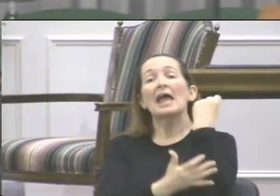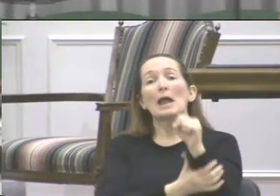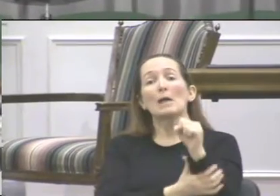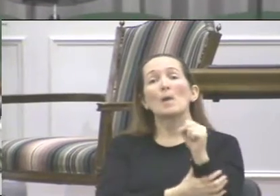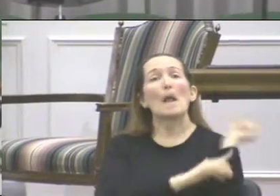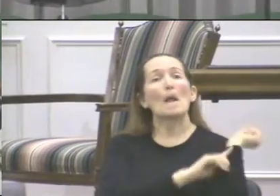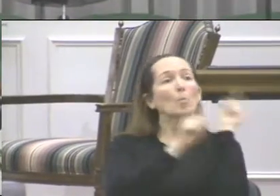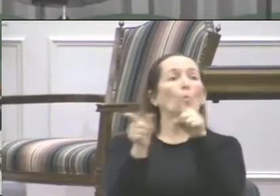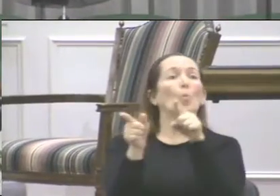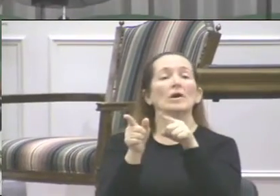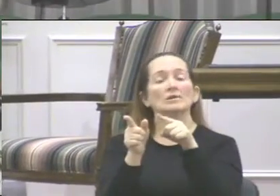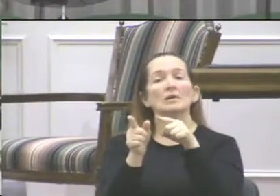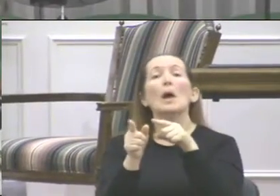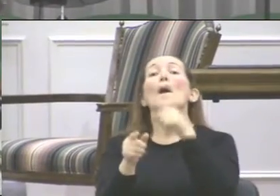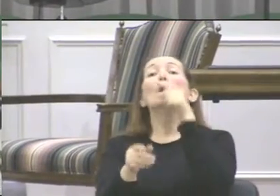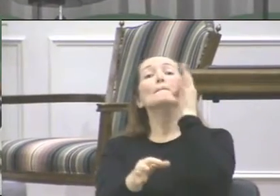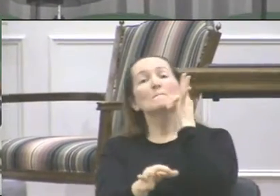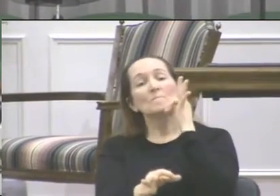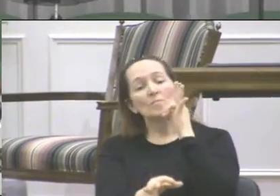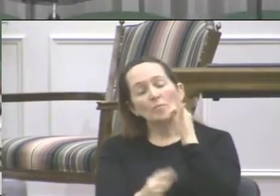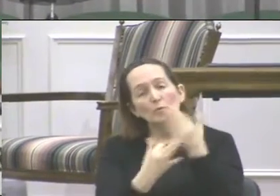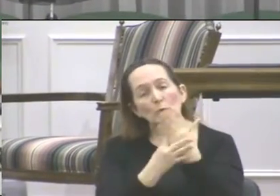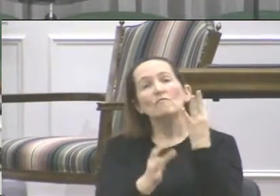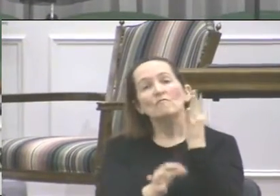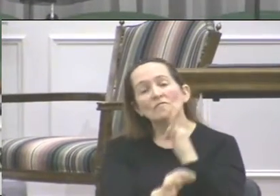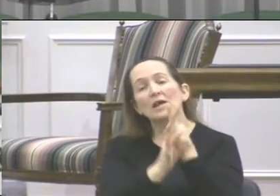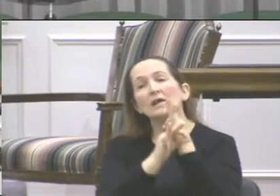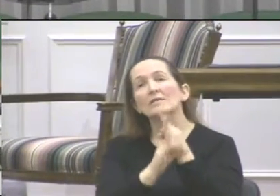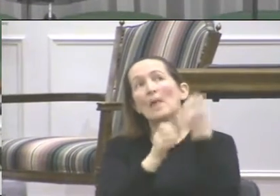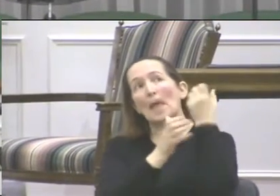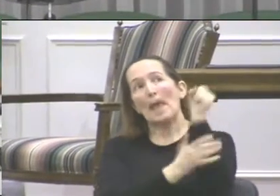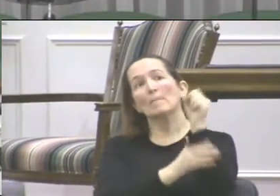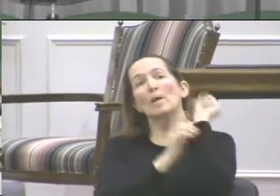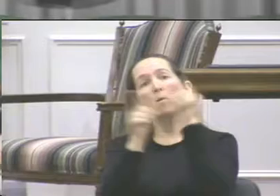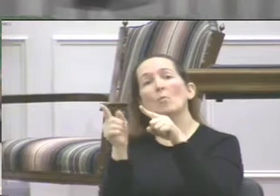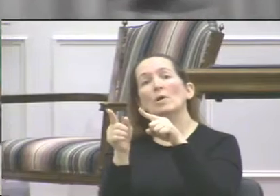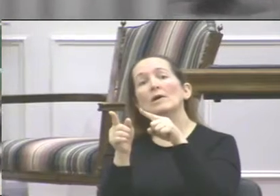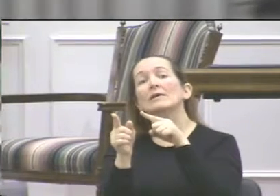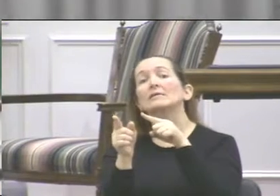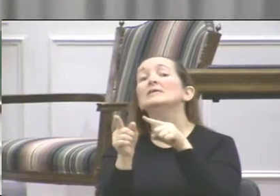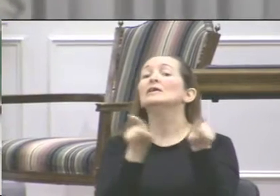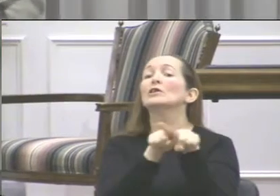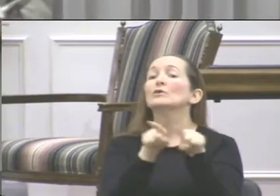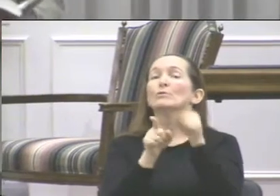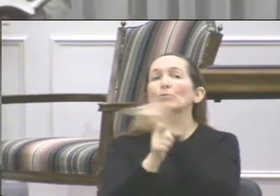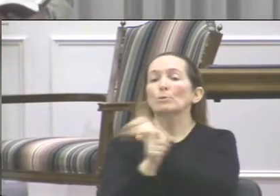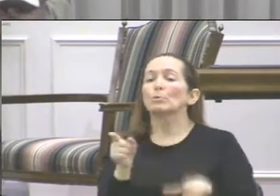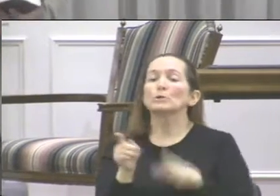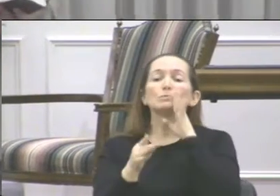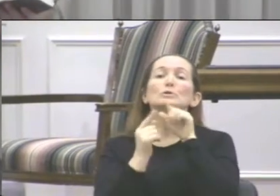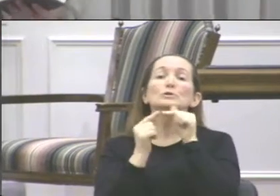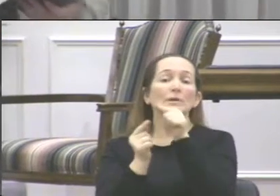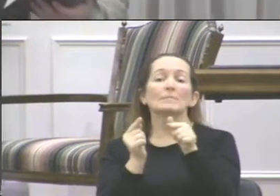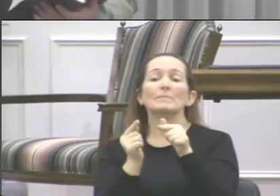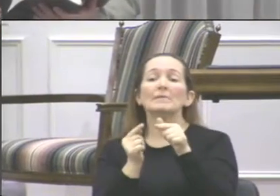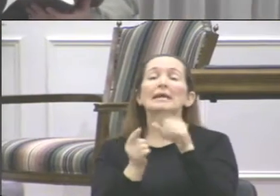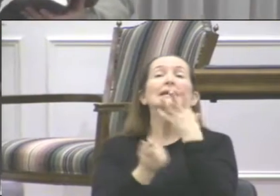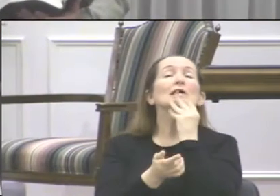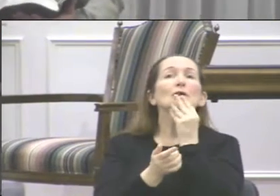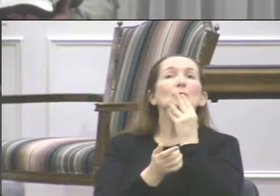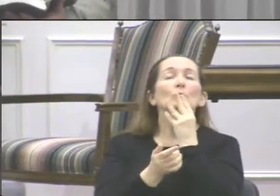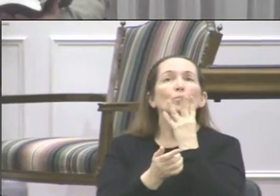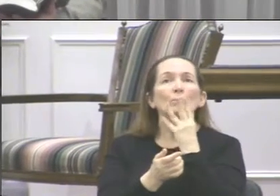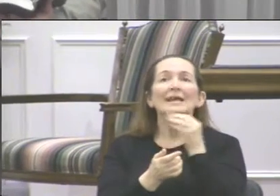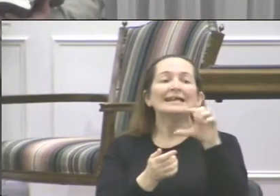had spoken to him. By faith, Abraham went as the Lord had spoken to him. In fact, Hebrews